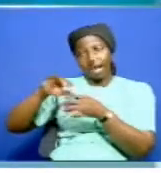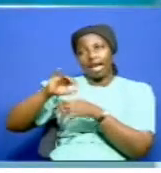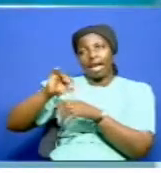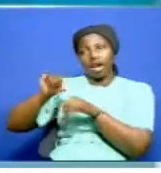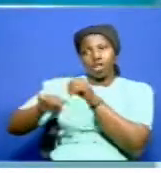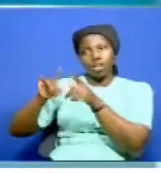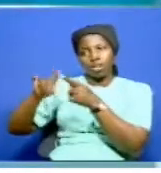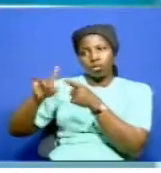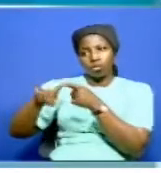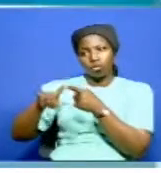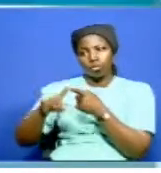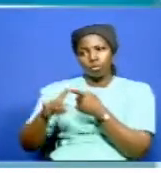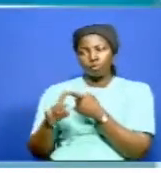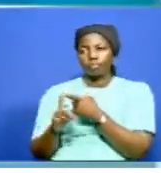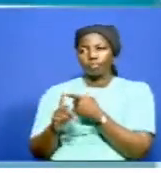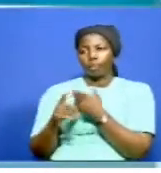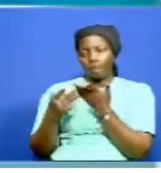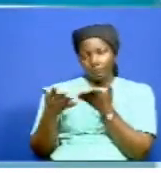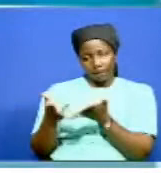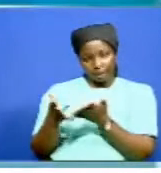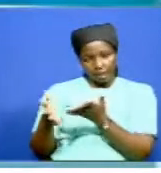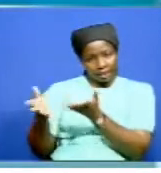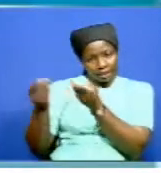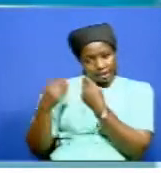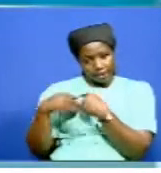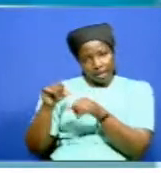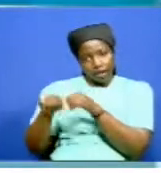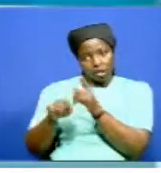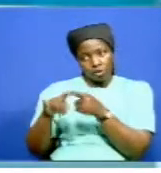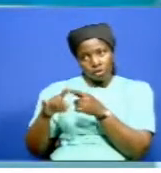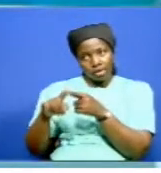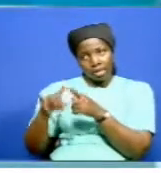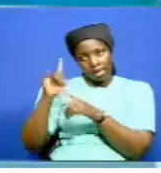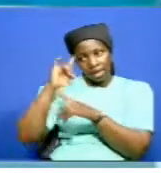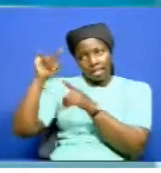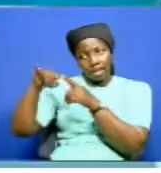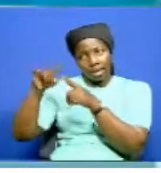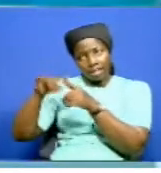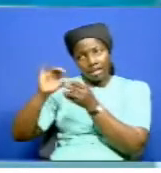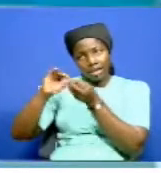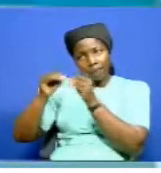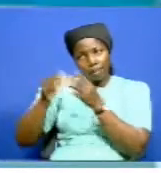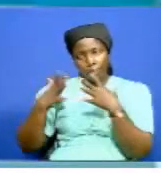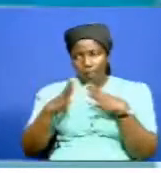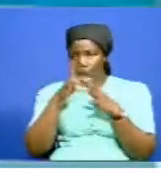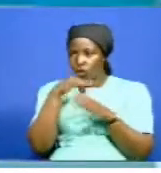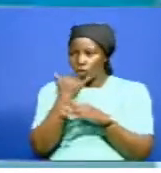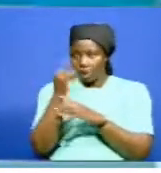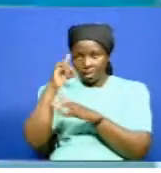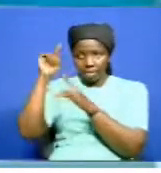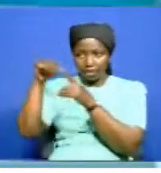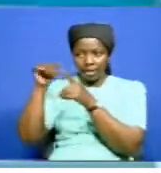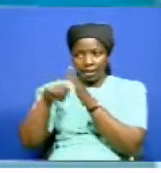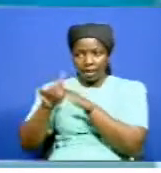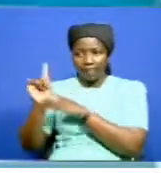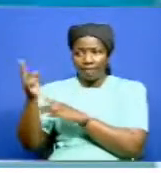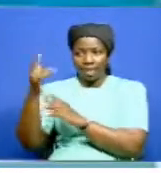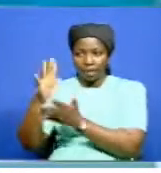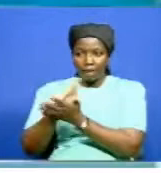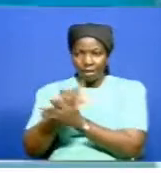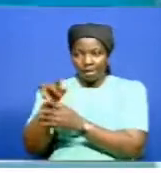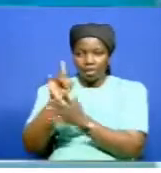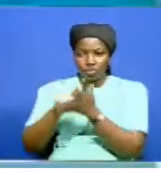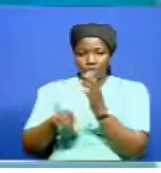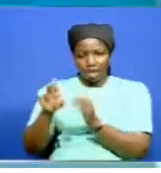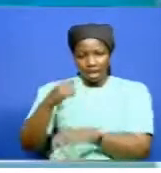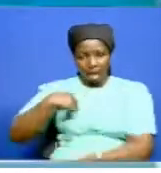the okay, at the moment, they're receiving according to the target population that we're targeting in the first phase. So that is what we're using.